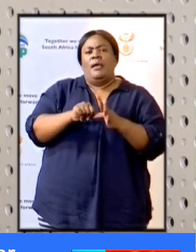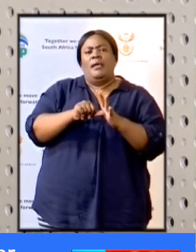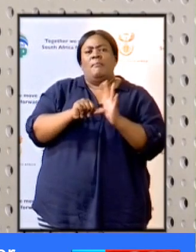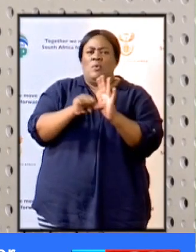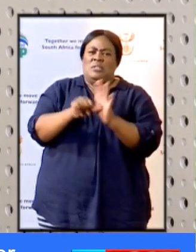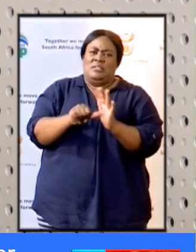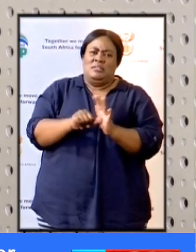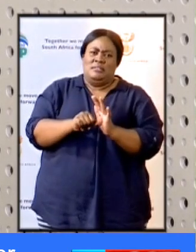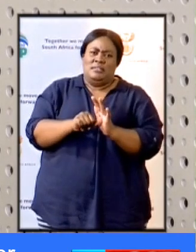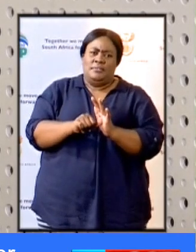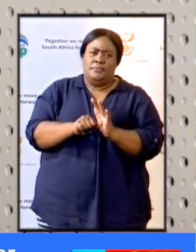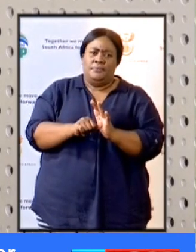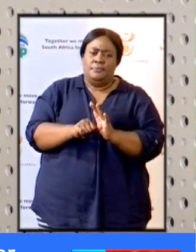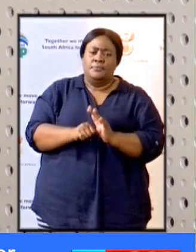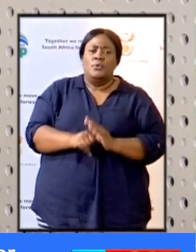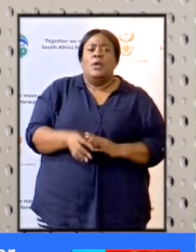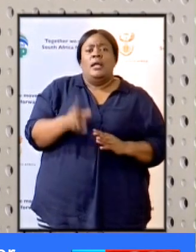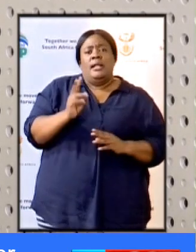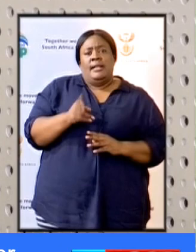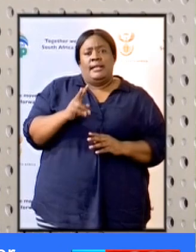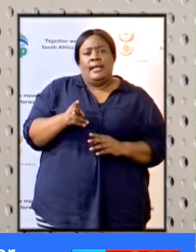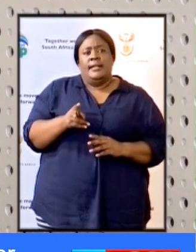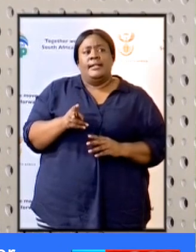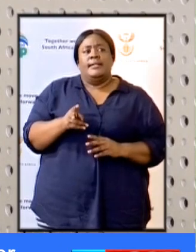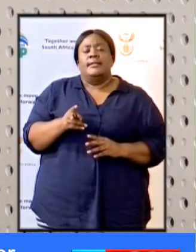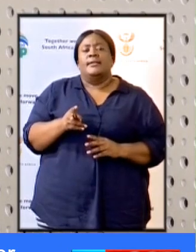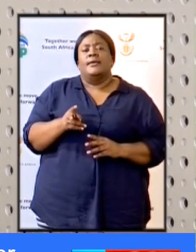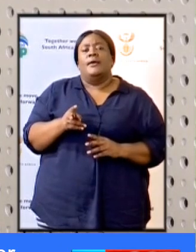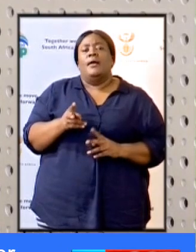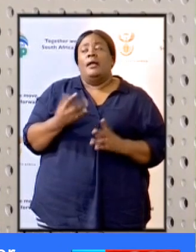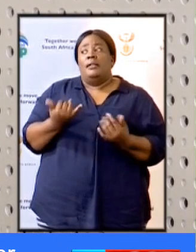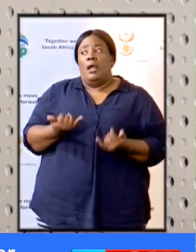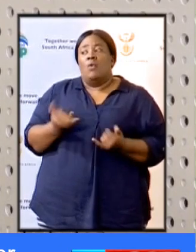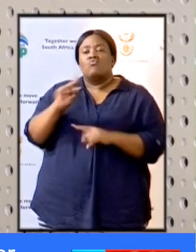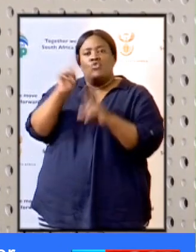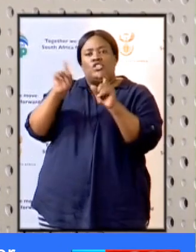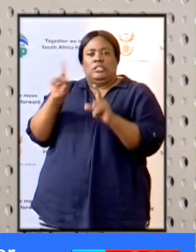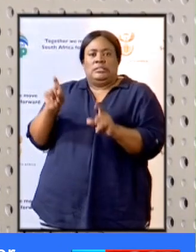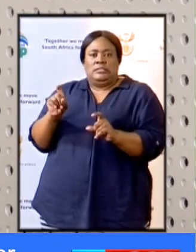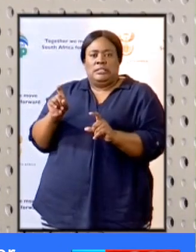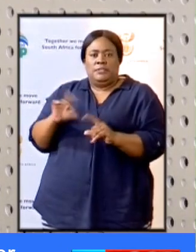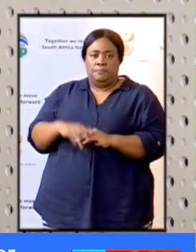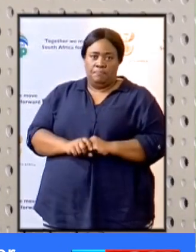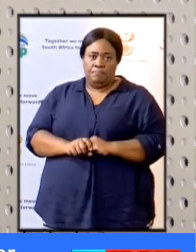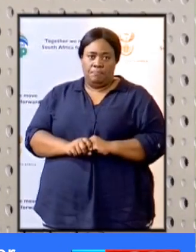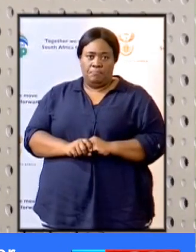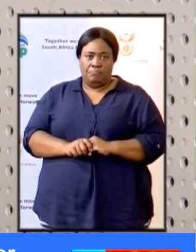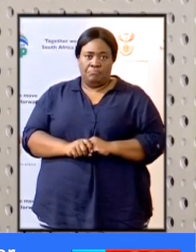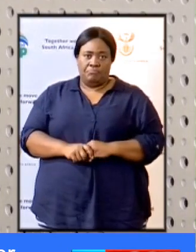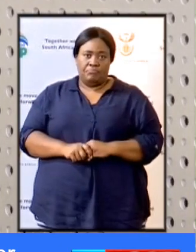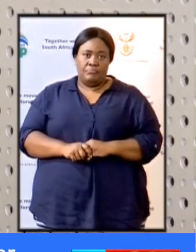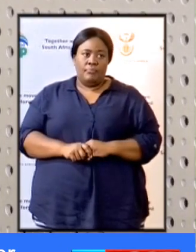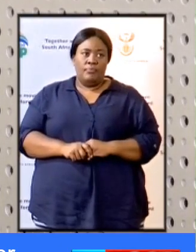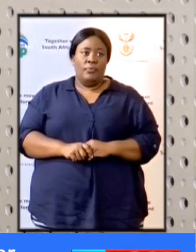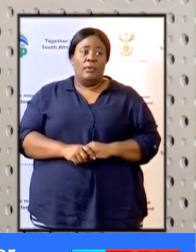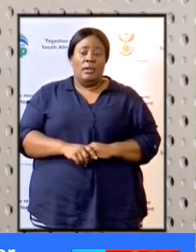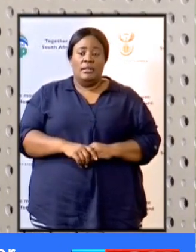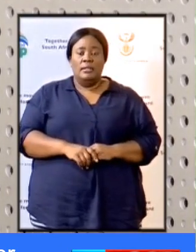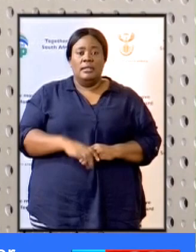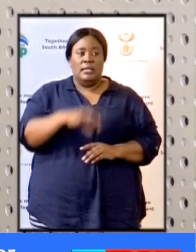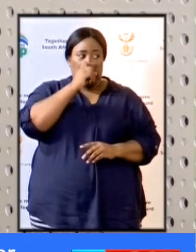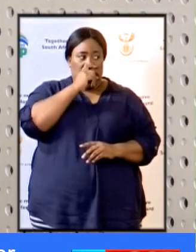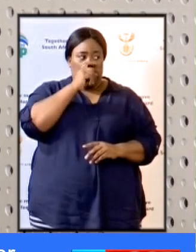without any further ado again, we will then get to questions. Now, Sis Angie